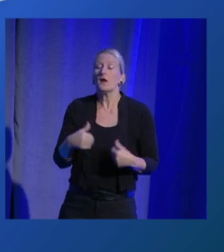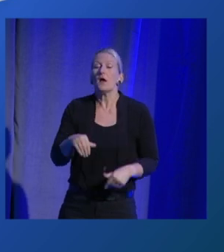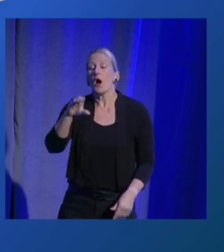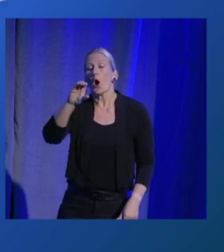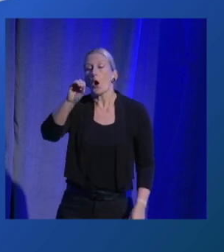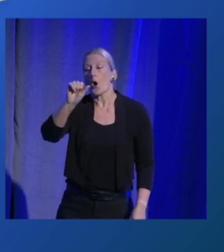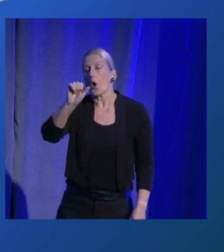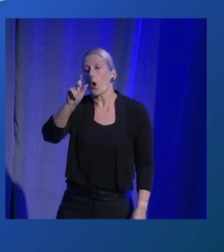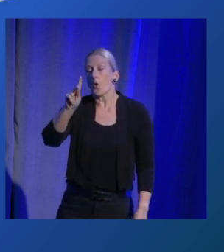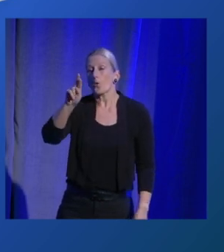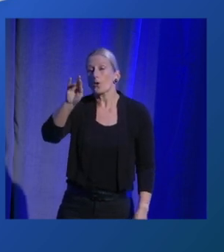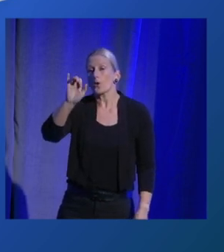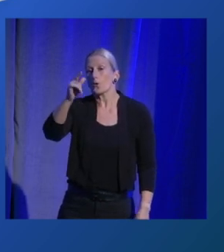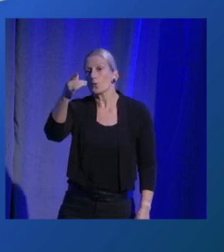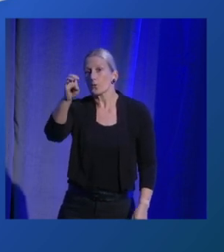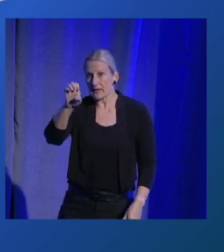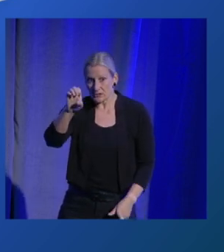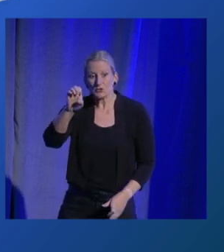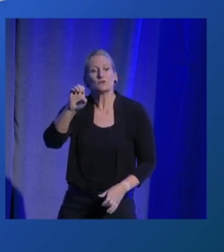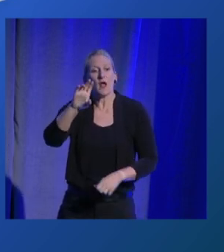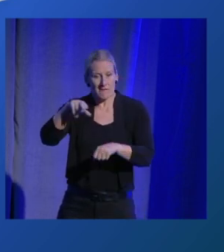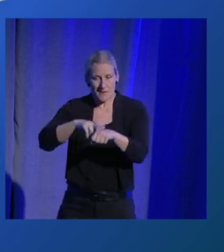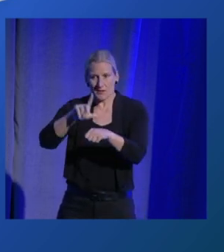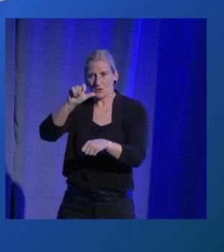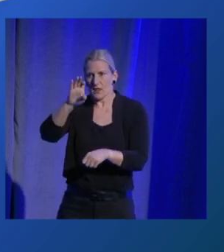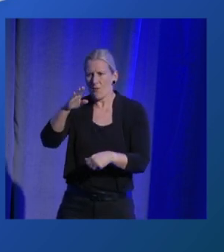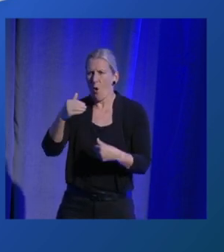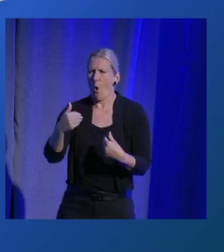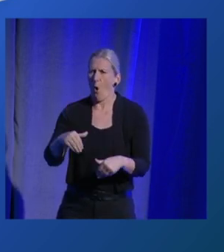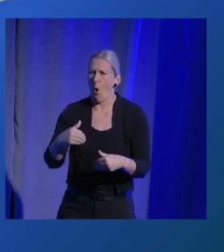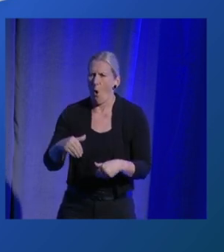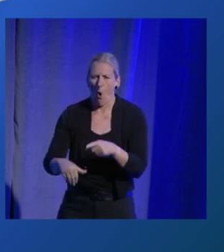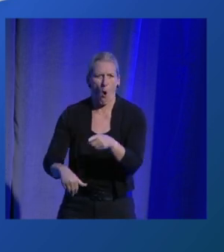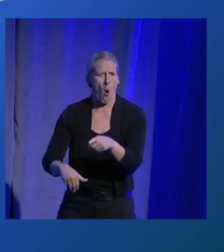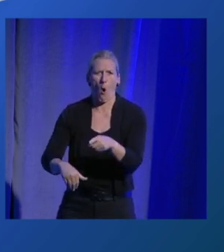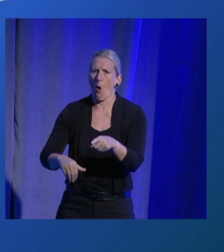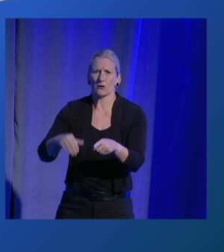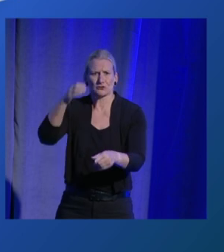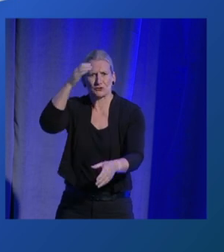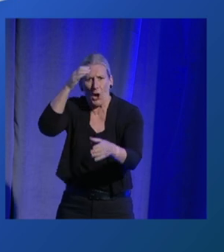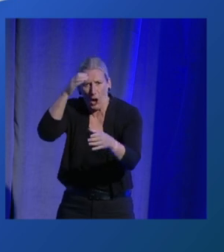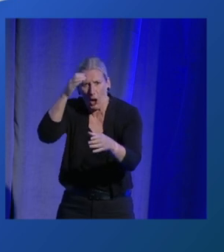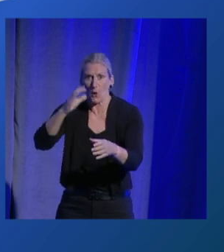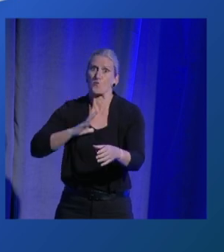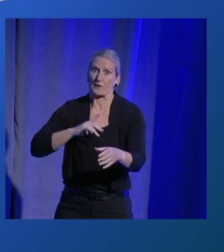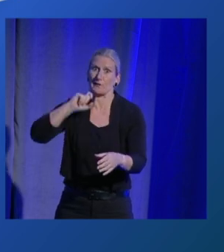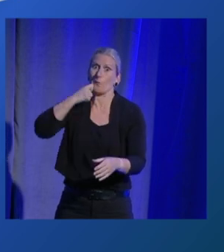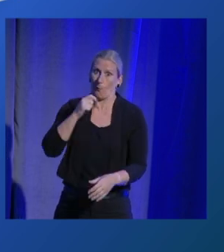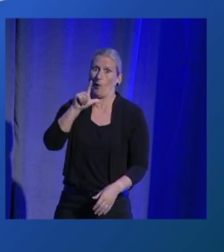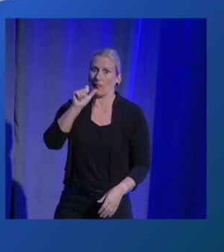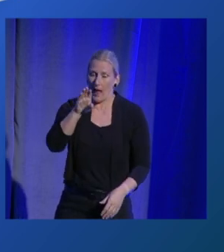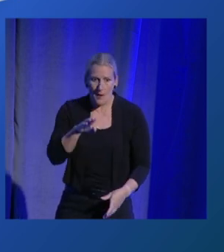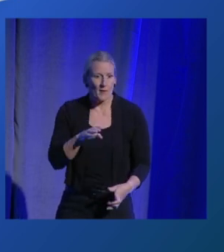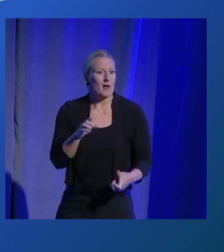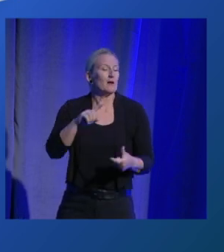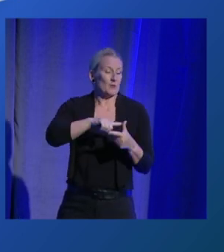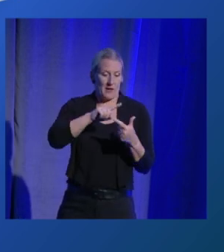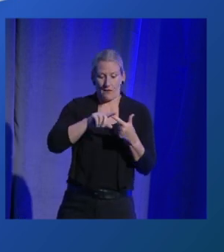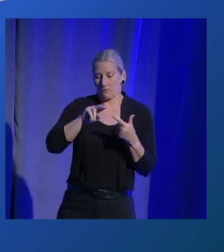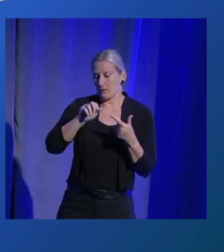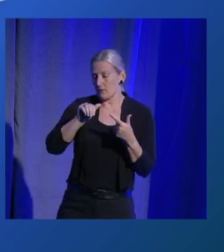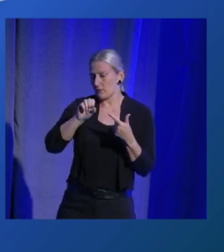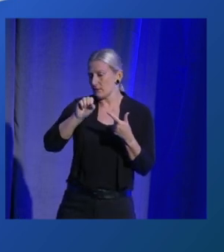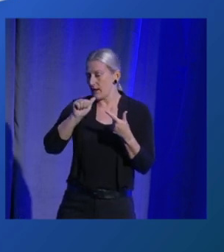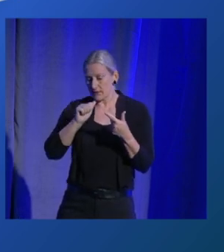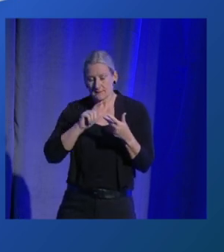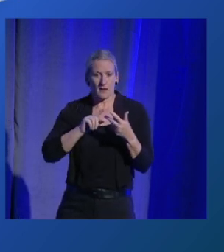technically great organization um people at Nasa people at NSF um uh working in